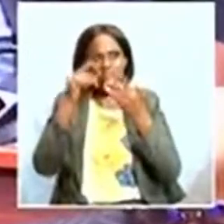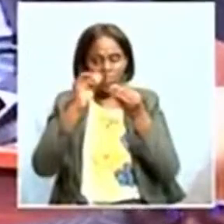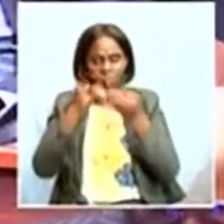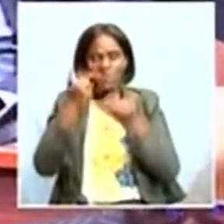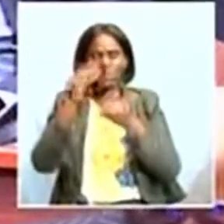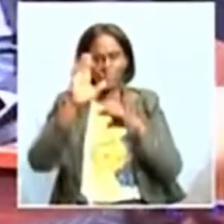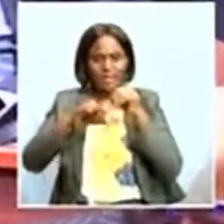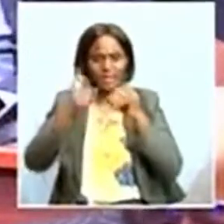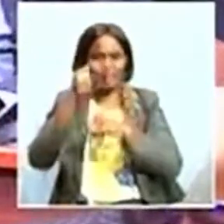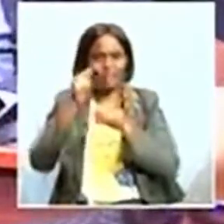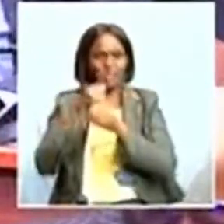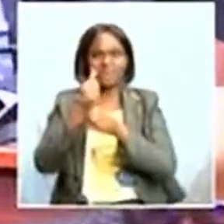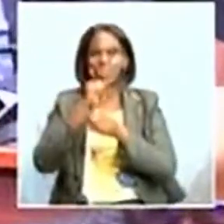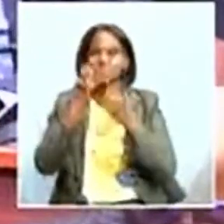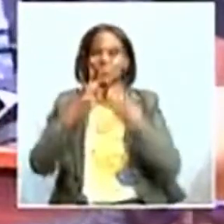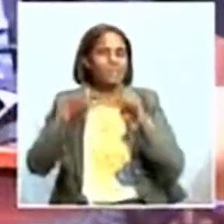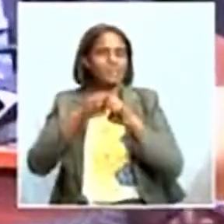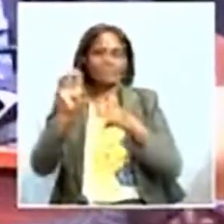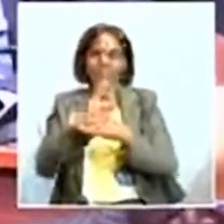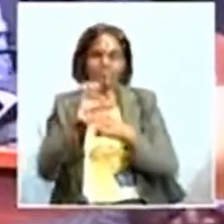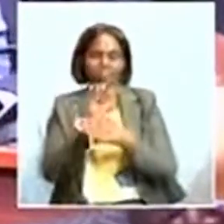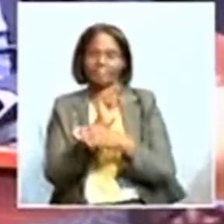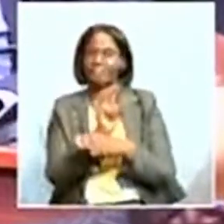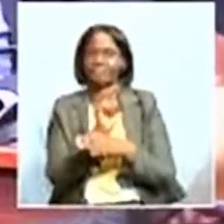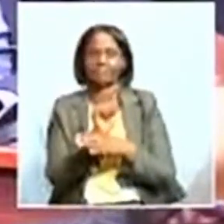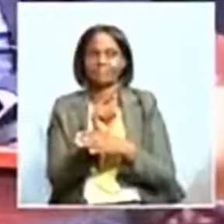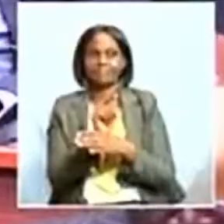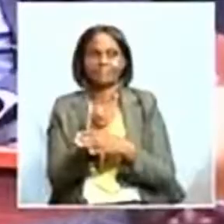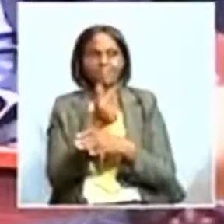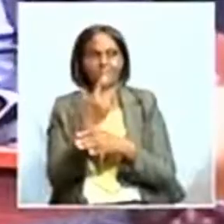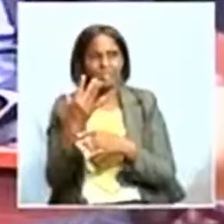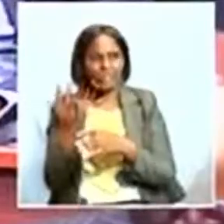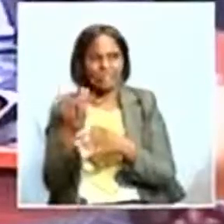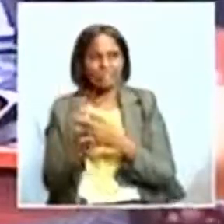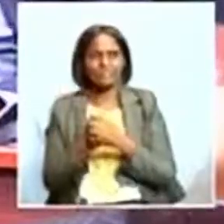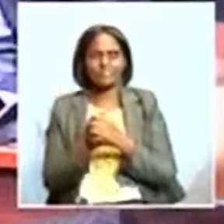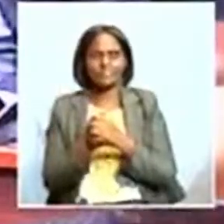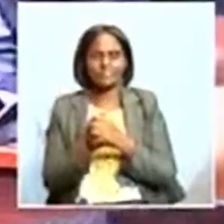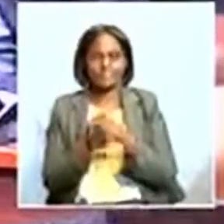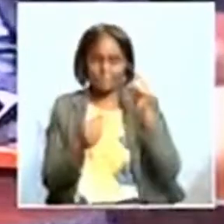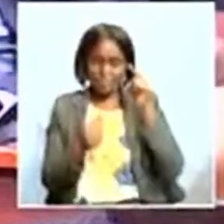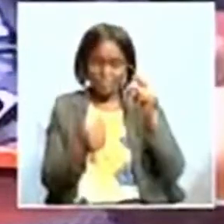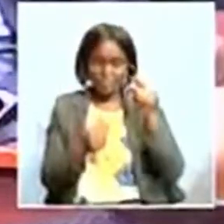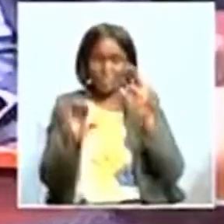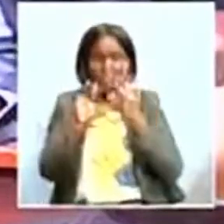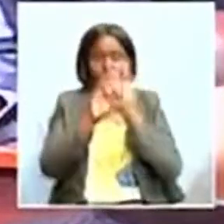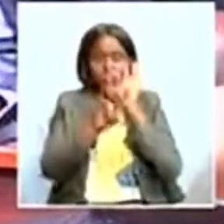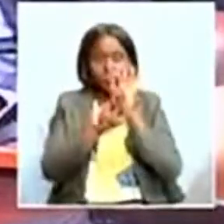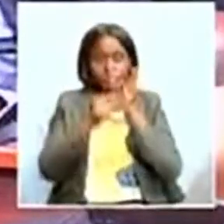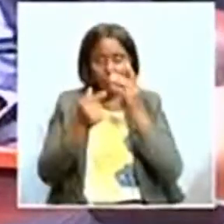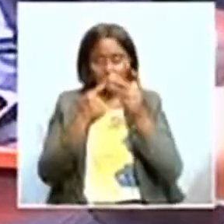10 years, you could not even evaluate anything. This curriculum, this is